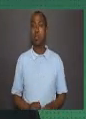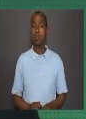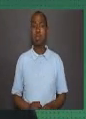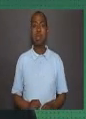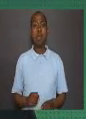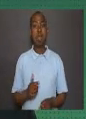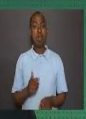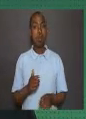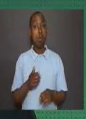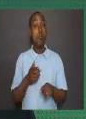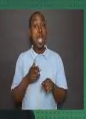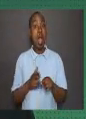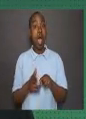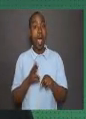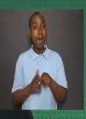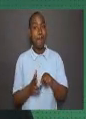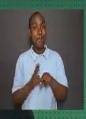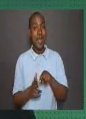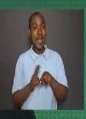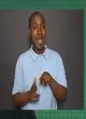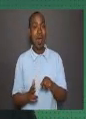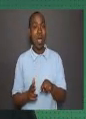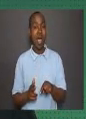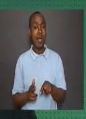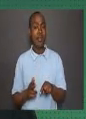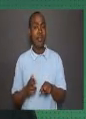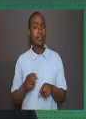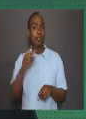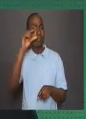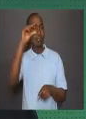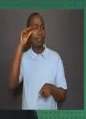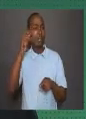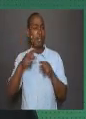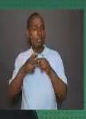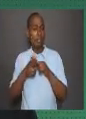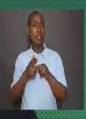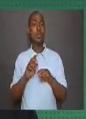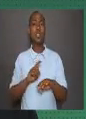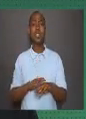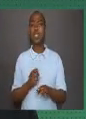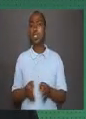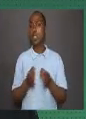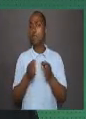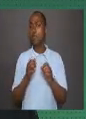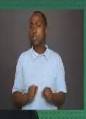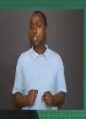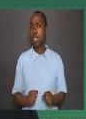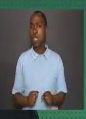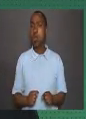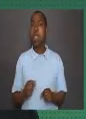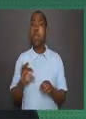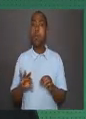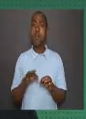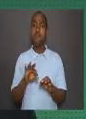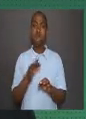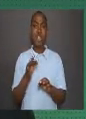knife used to carry out female genital mutilation, by sharing needles